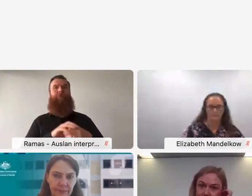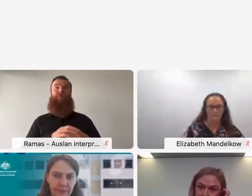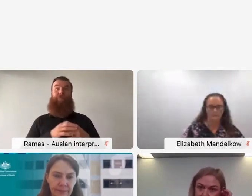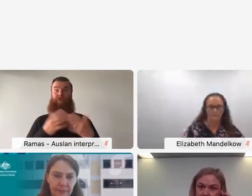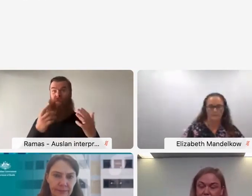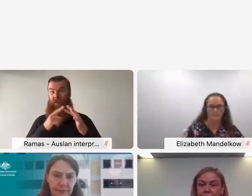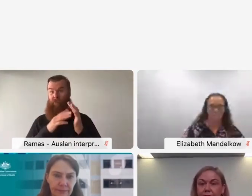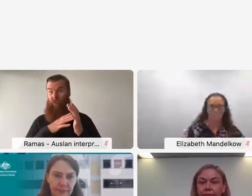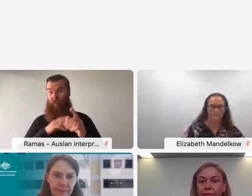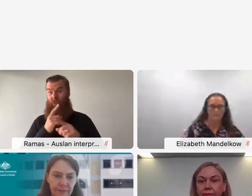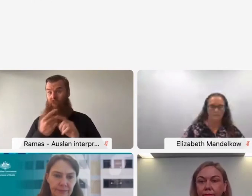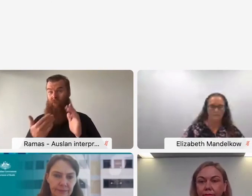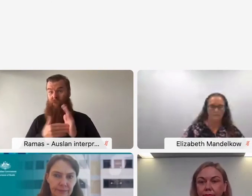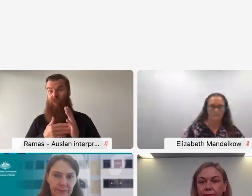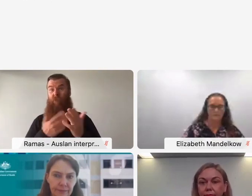that from your perspective.